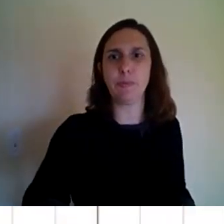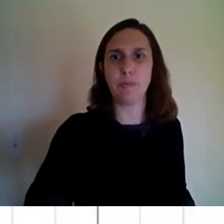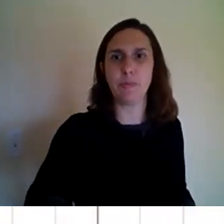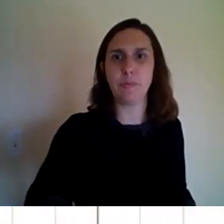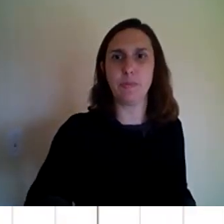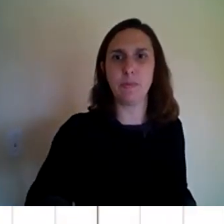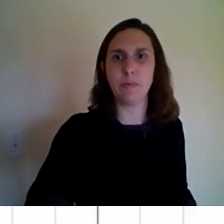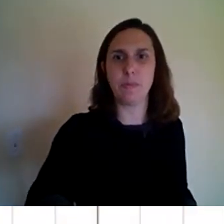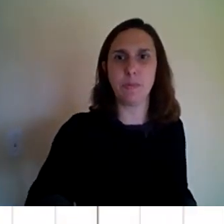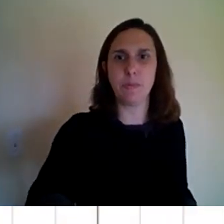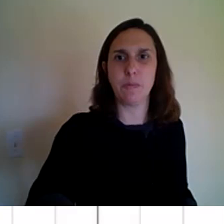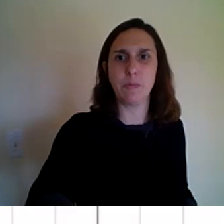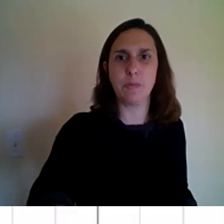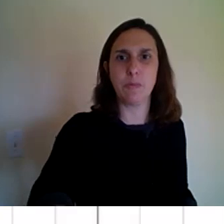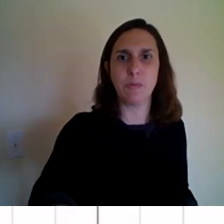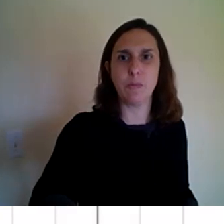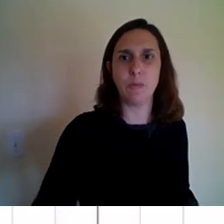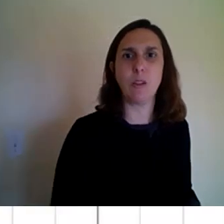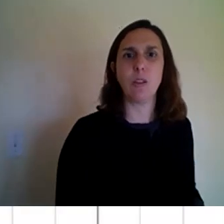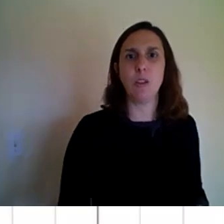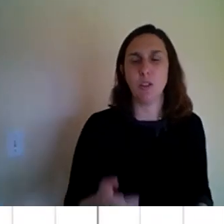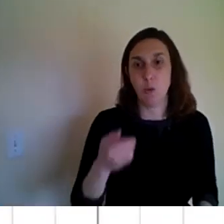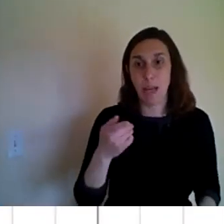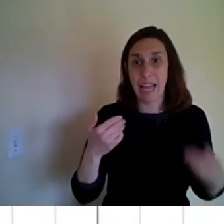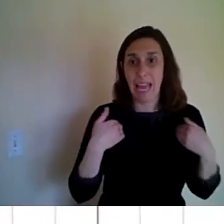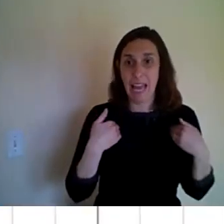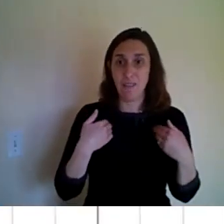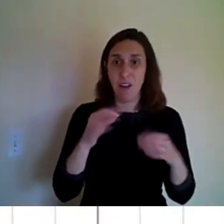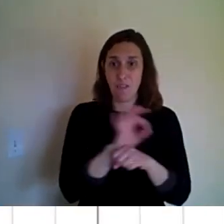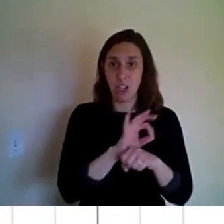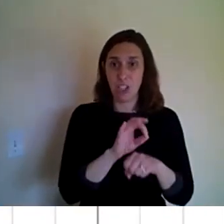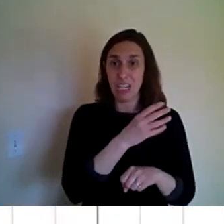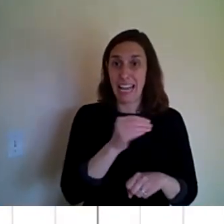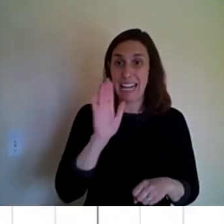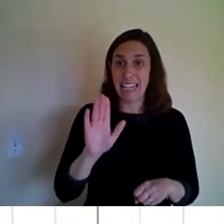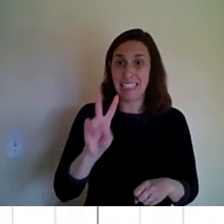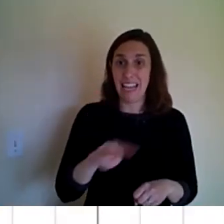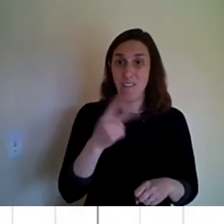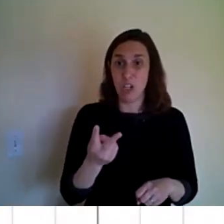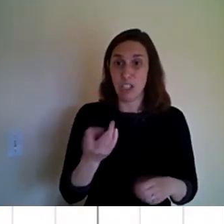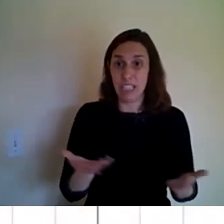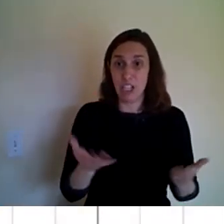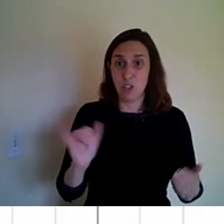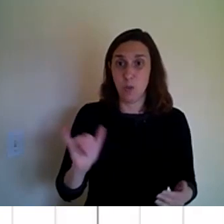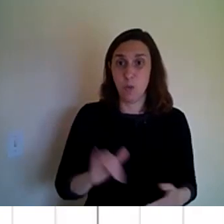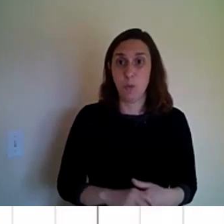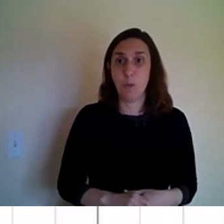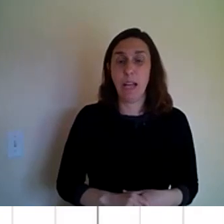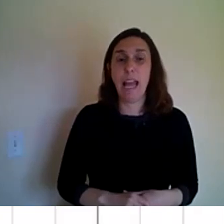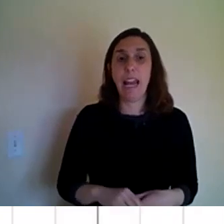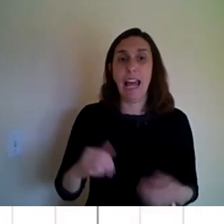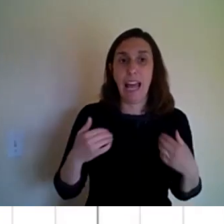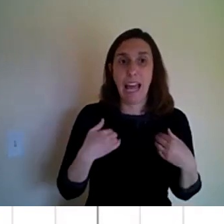All right. I have put a function and its inverse up here. And I've put the line y equals